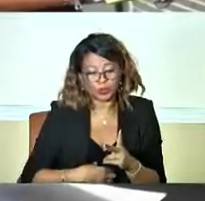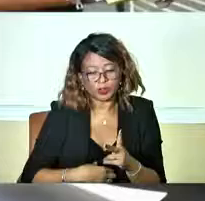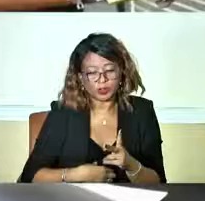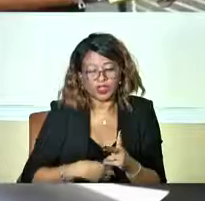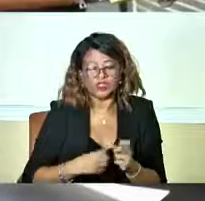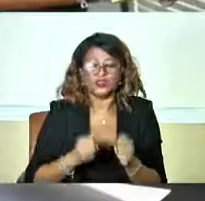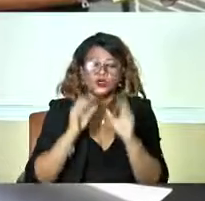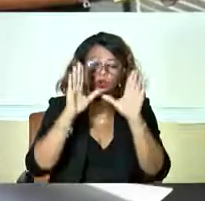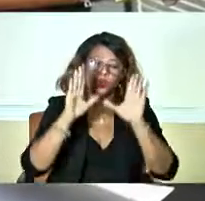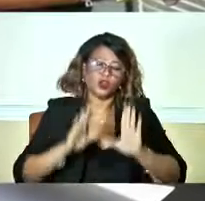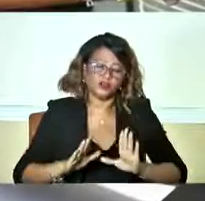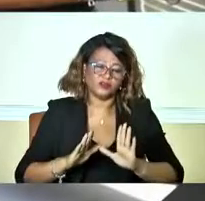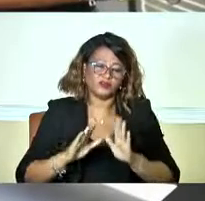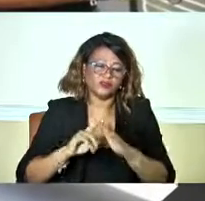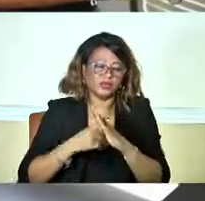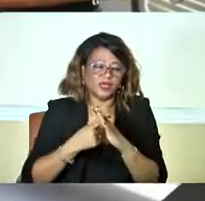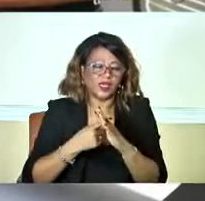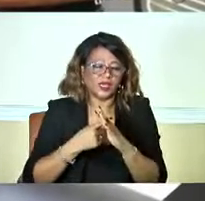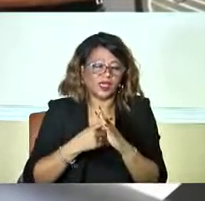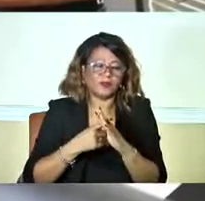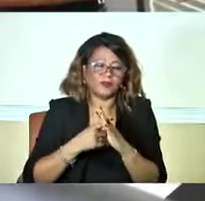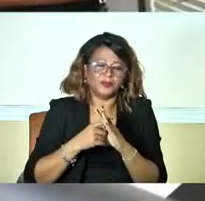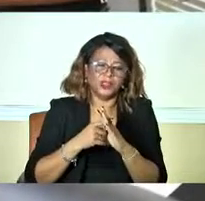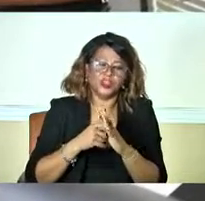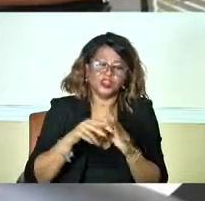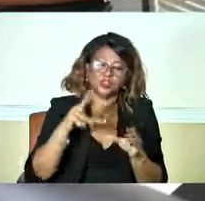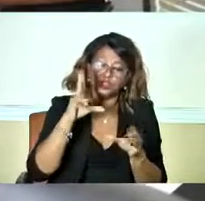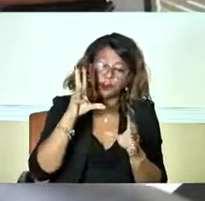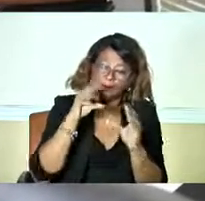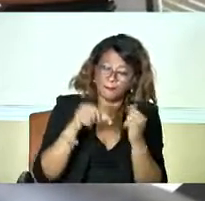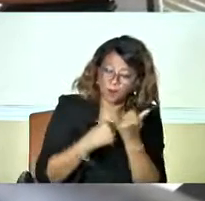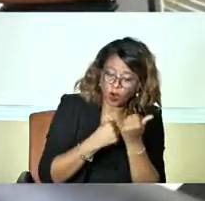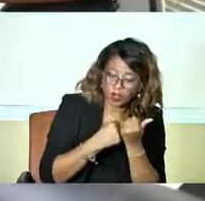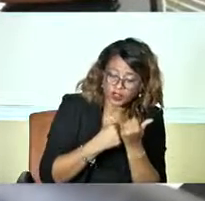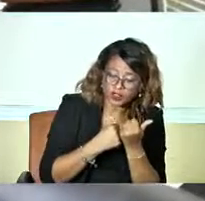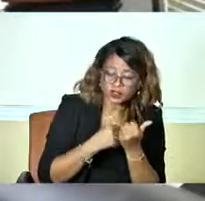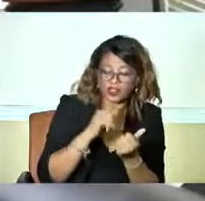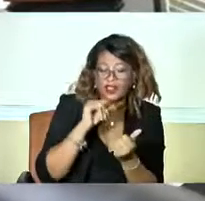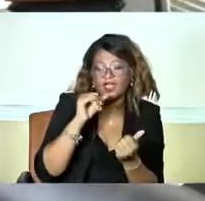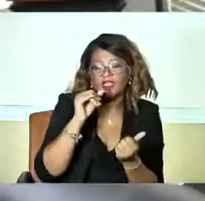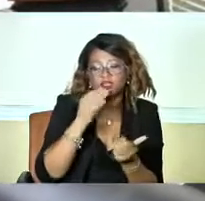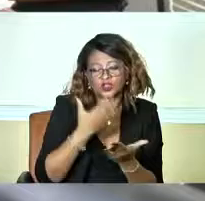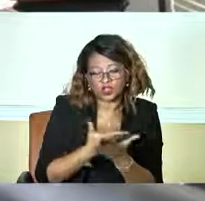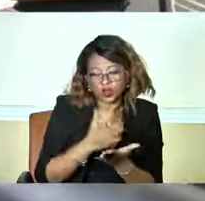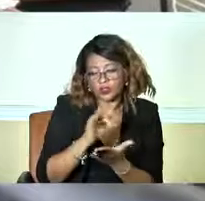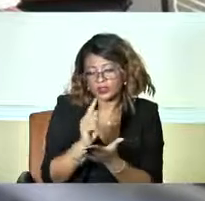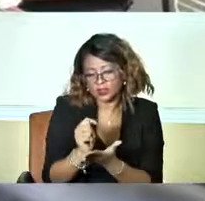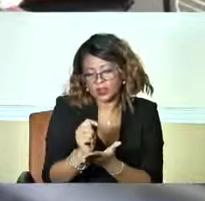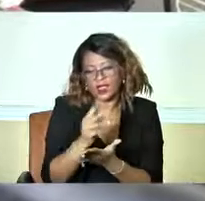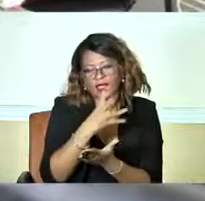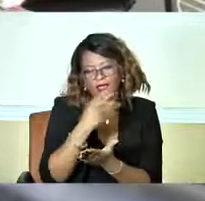great initiative. I am a component of it. I endorse it 100%.